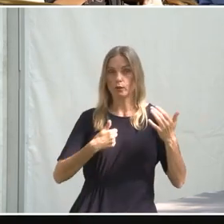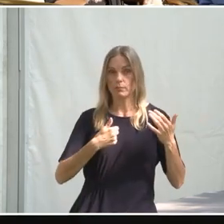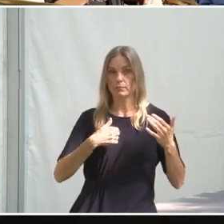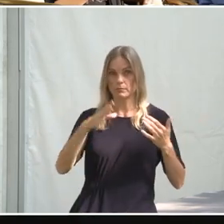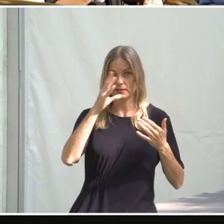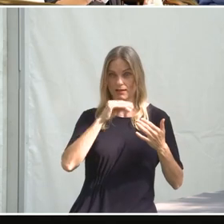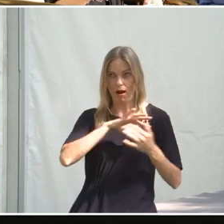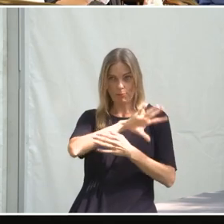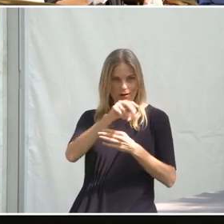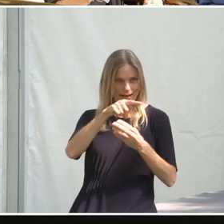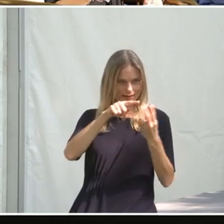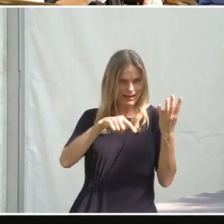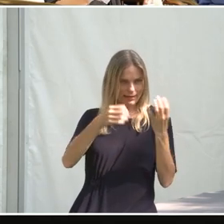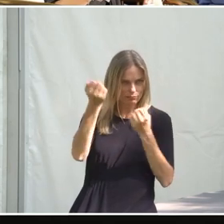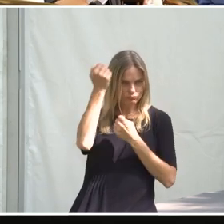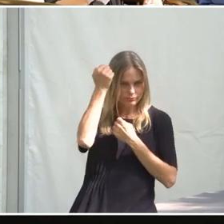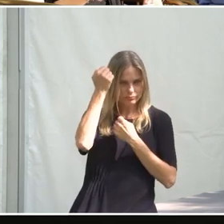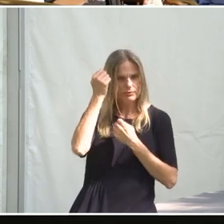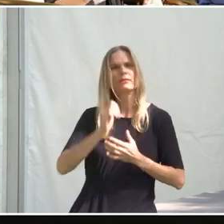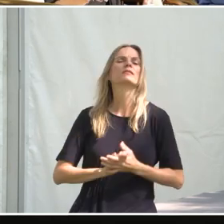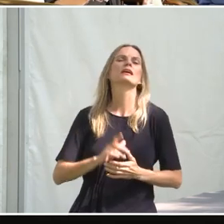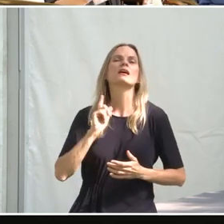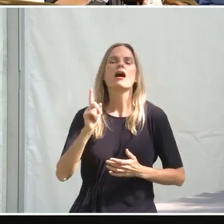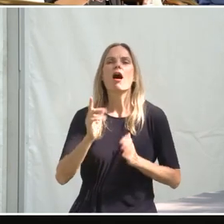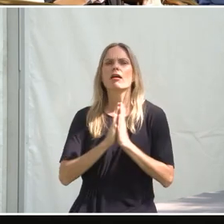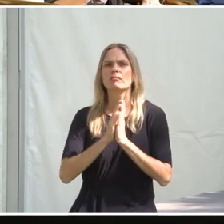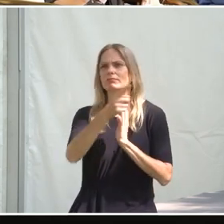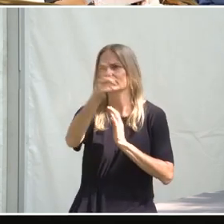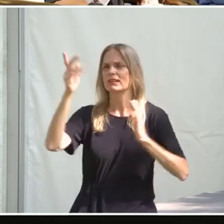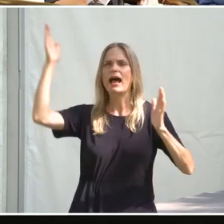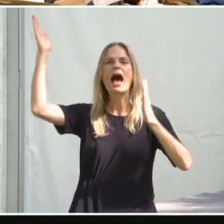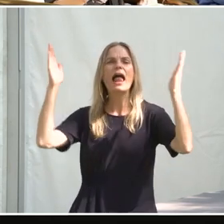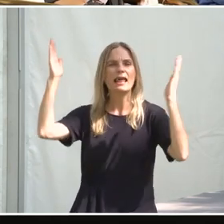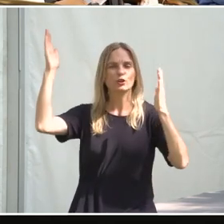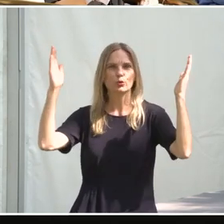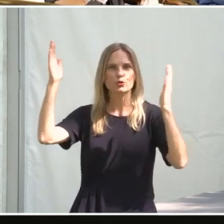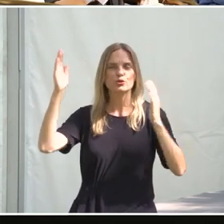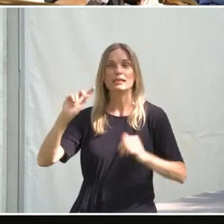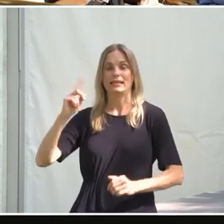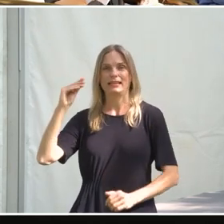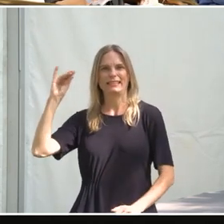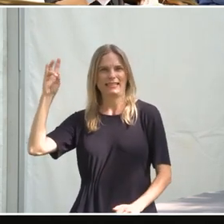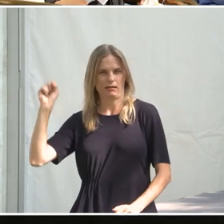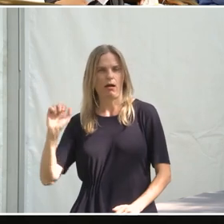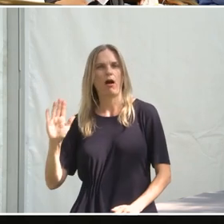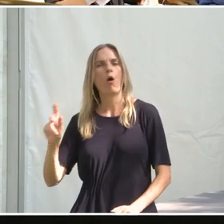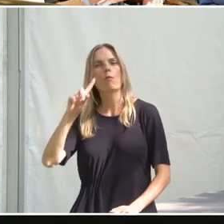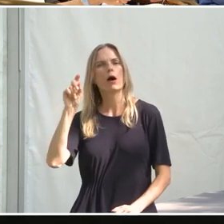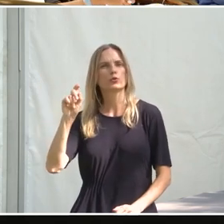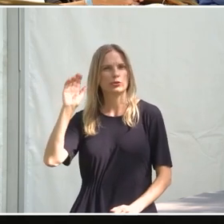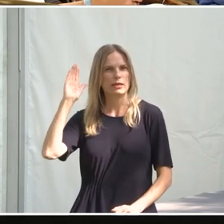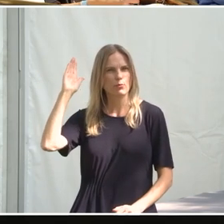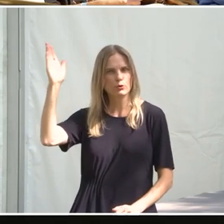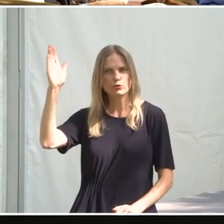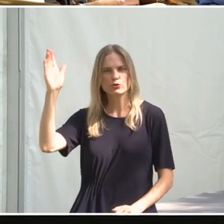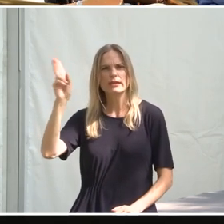of all four of them, but now I want to see a show of hands. Dina's question. Who